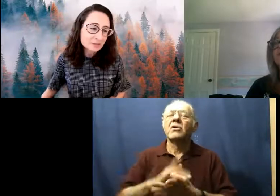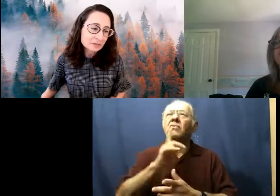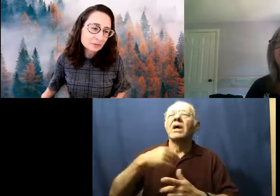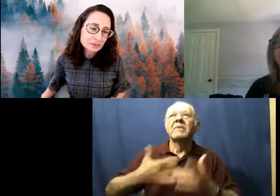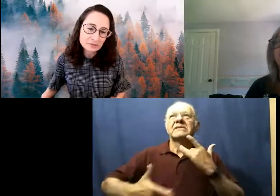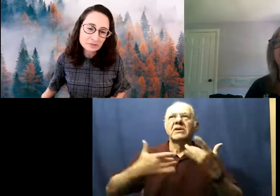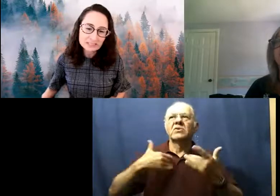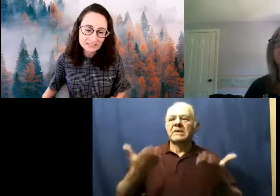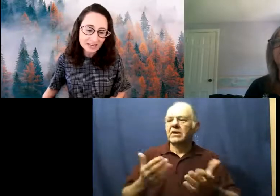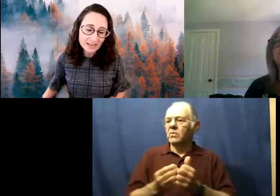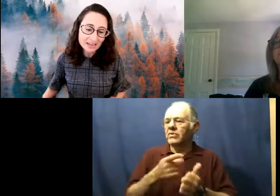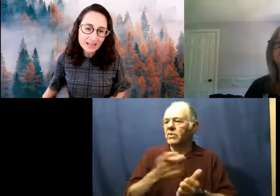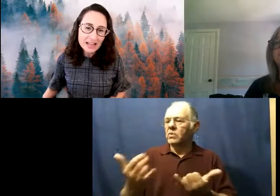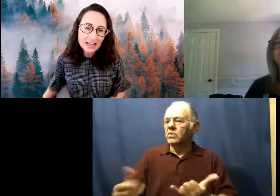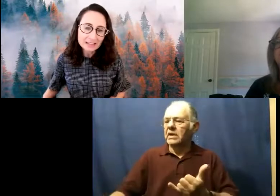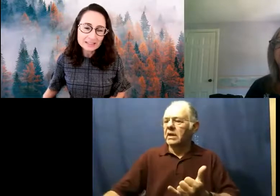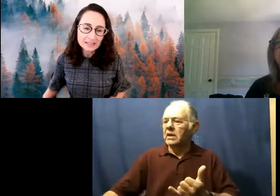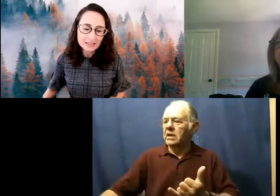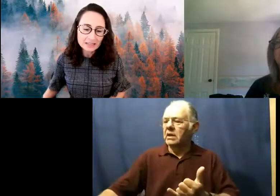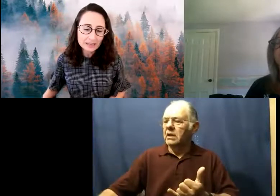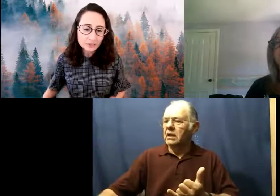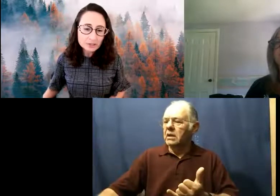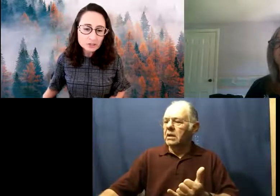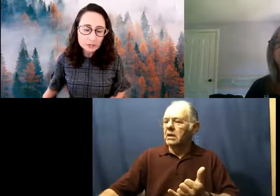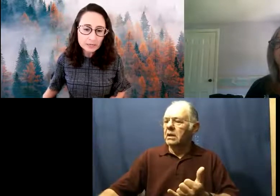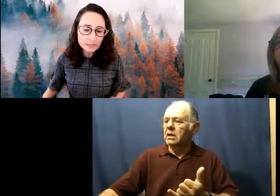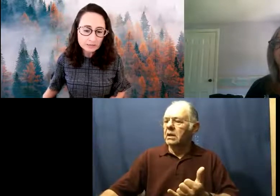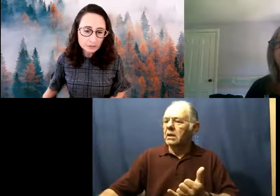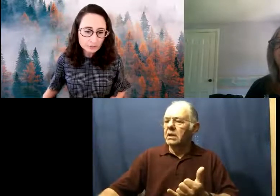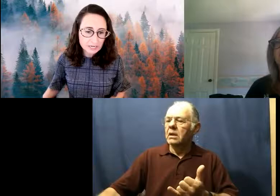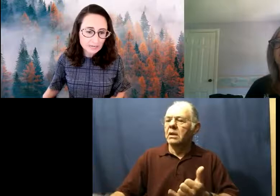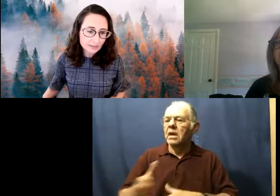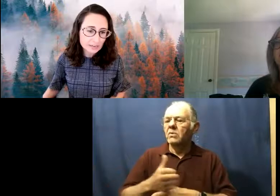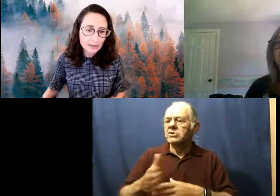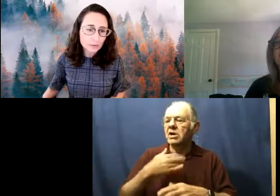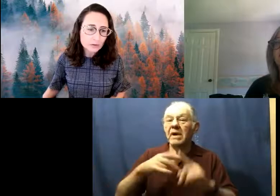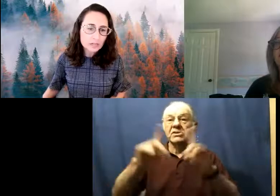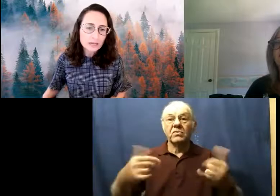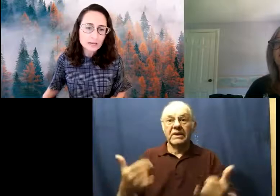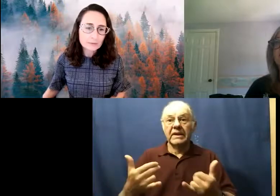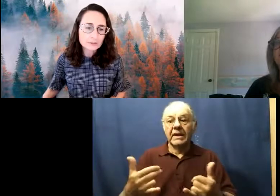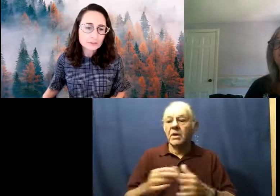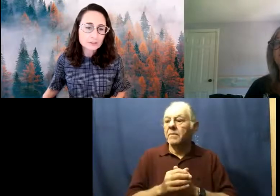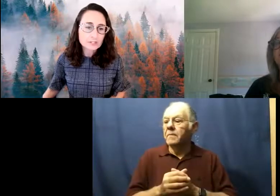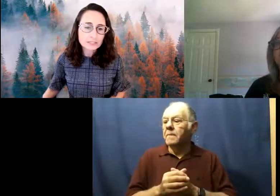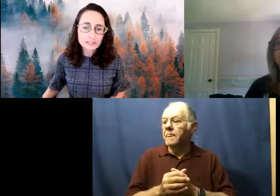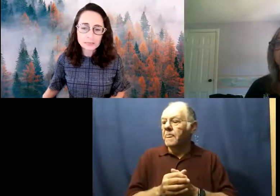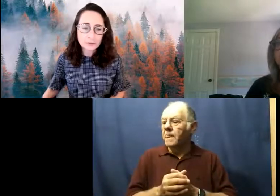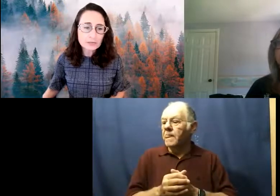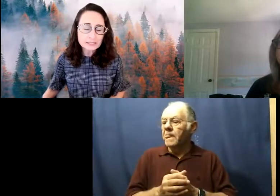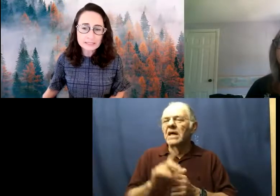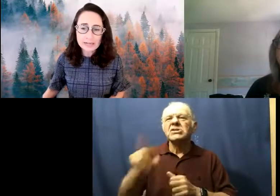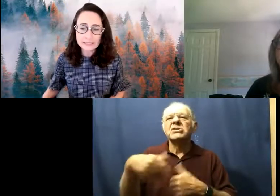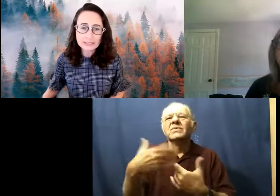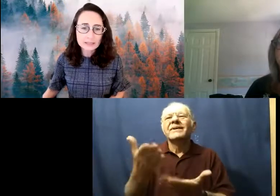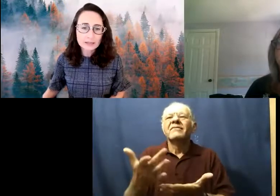excited to be here with you today, and I'm going to share my screen now just to give